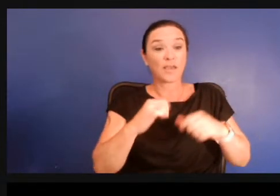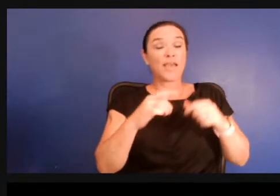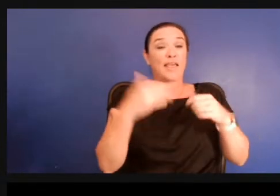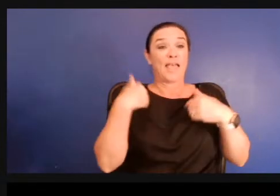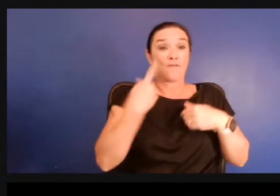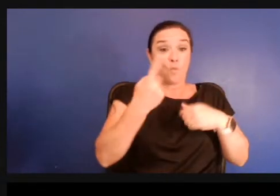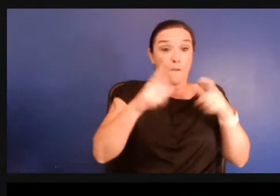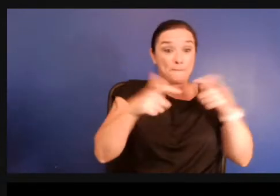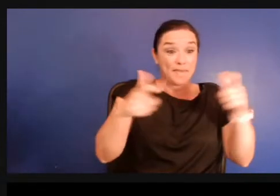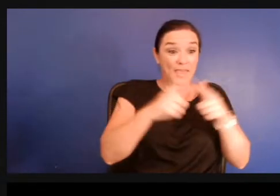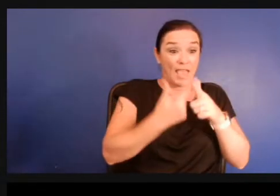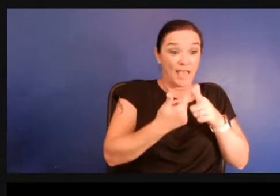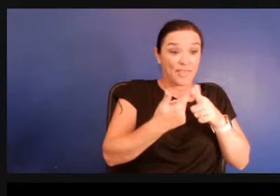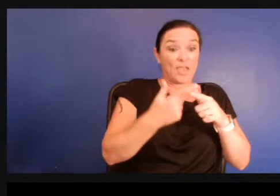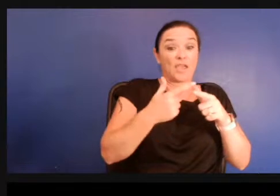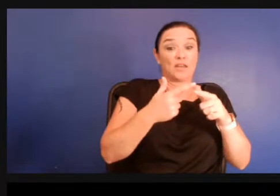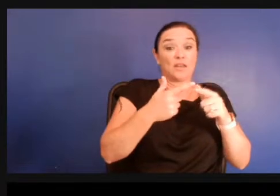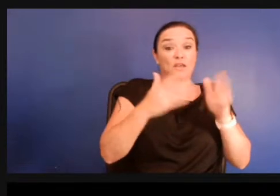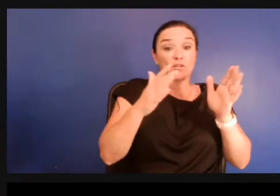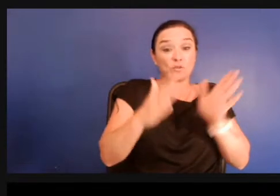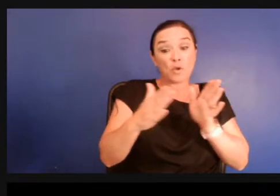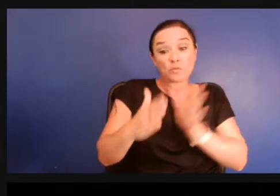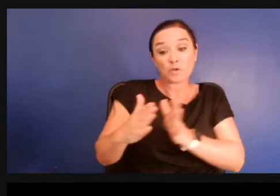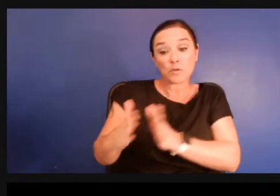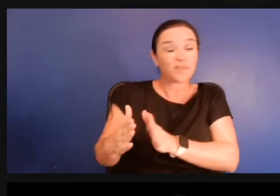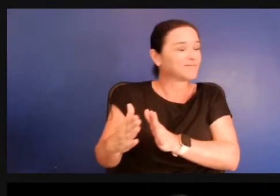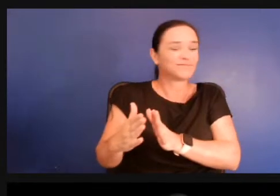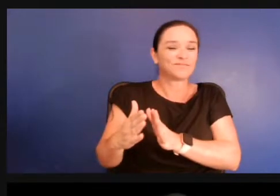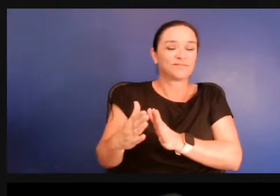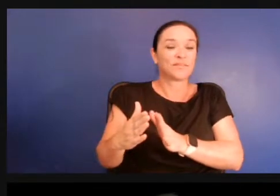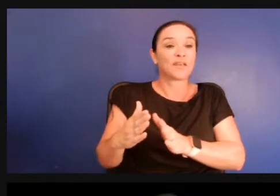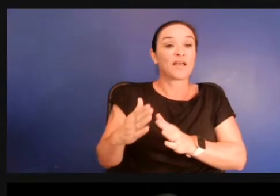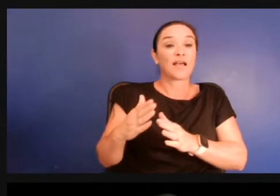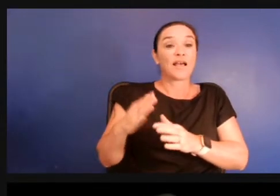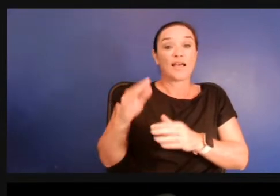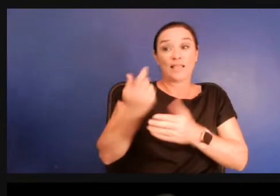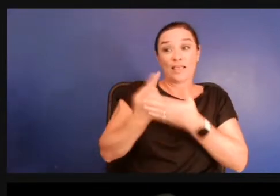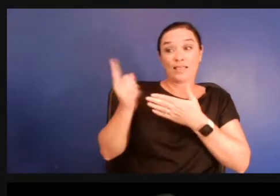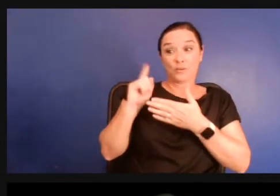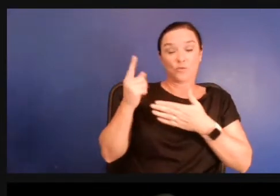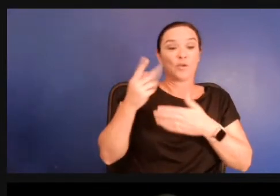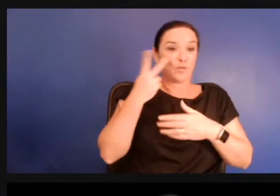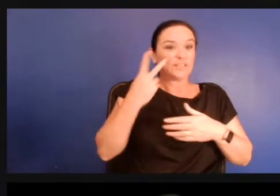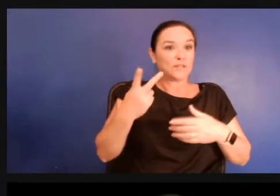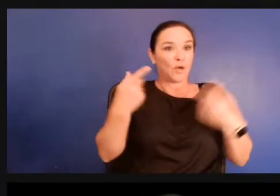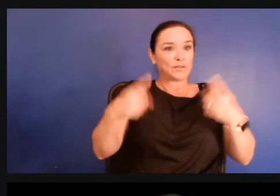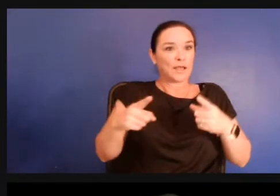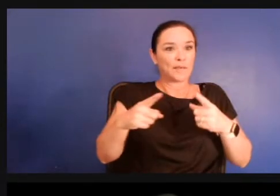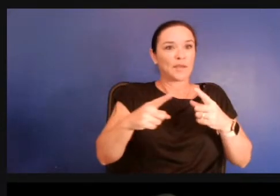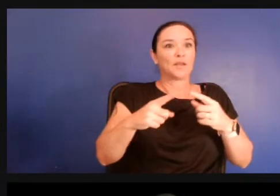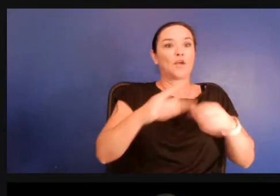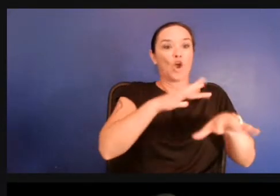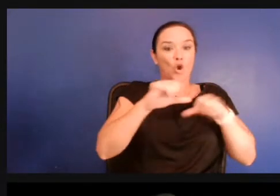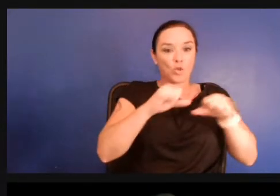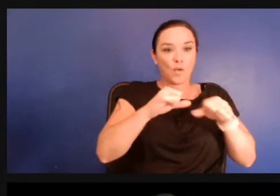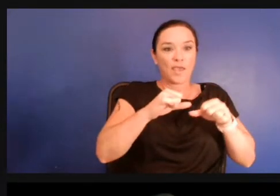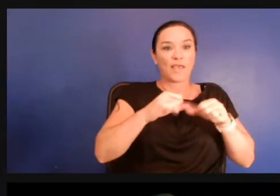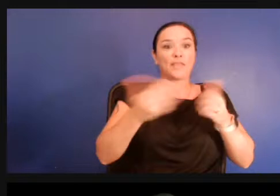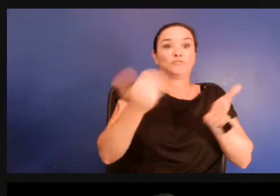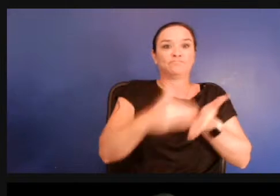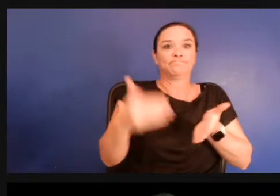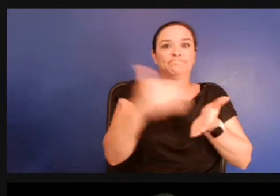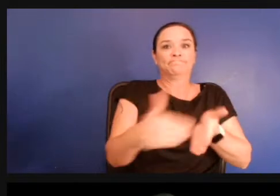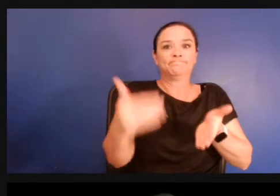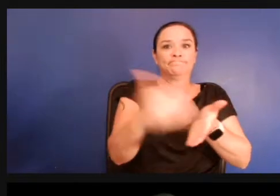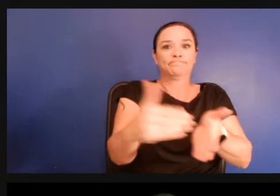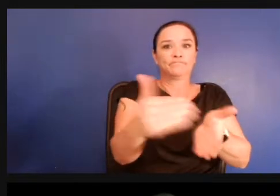nothing. They just keep coming and coming and coming. We saw that last week, right? They just keep coming and coming. So this is not what's happening here. It's not keeping coming.